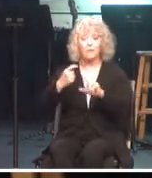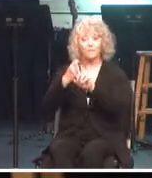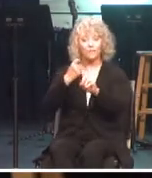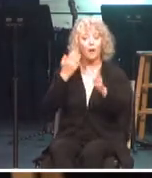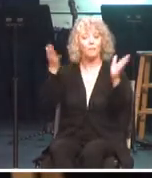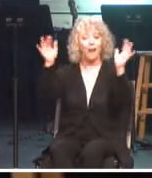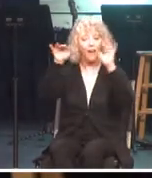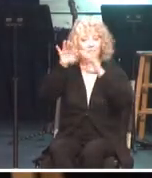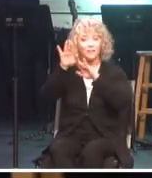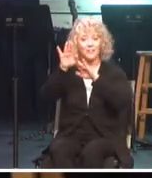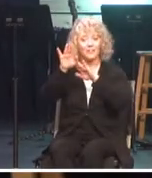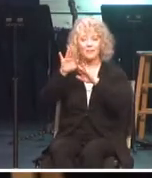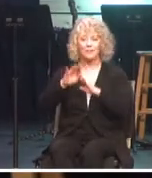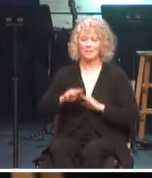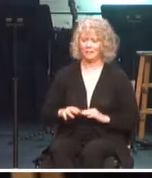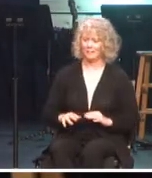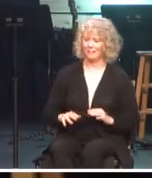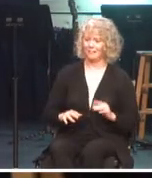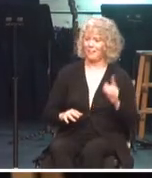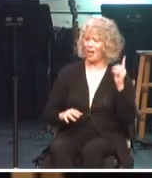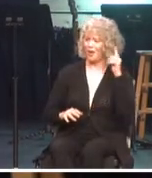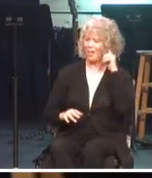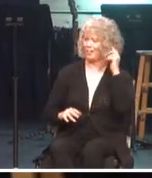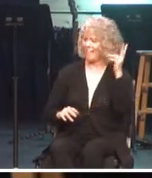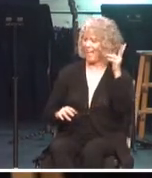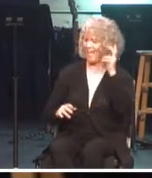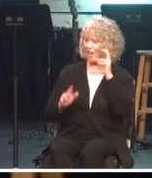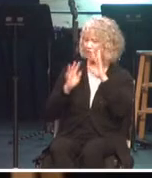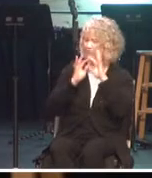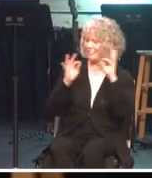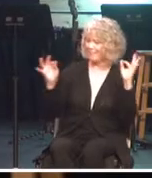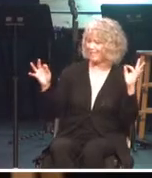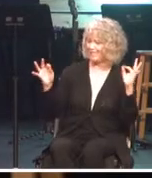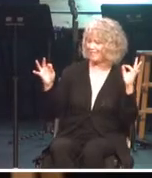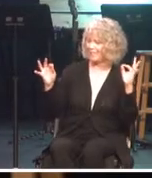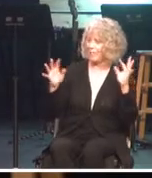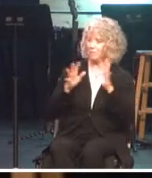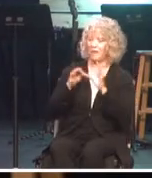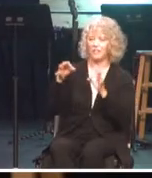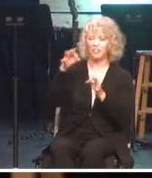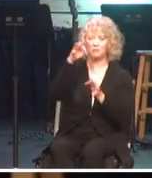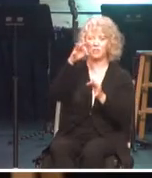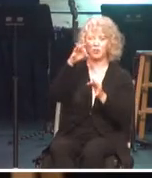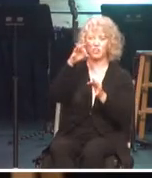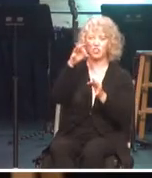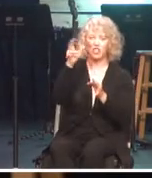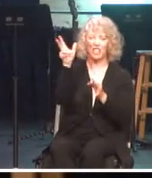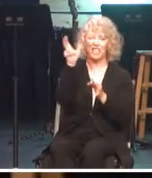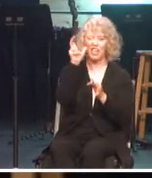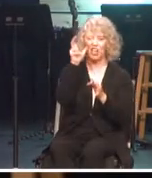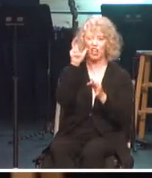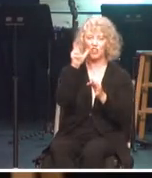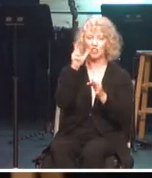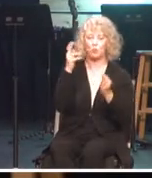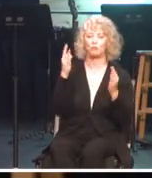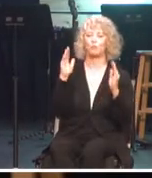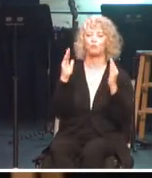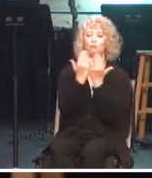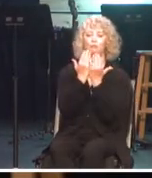They hear Jesus' words with their physical ears, yes, but their spiritual ears were closed.